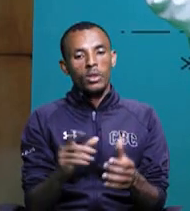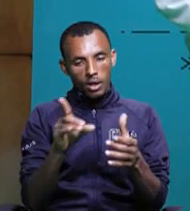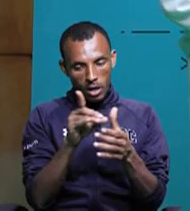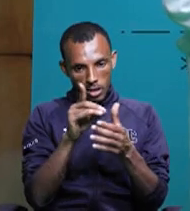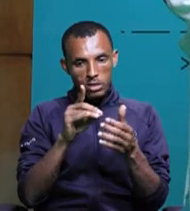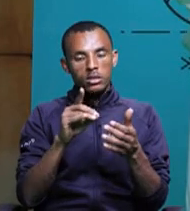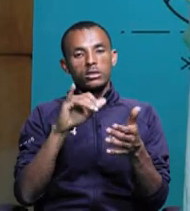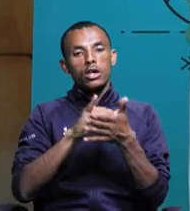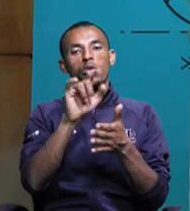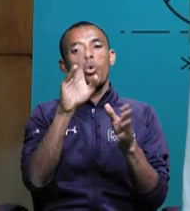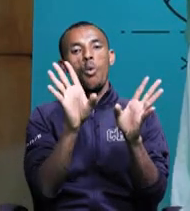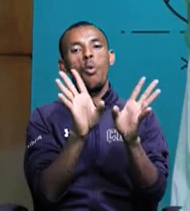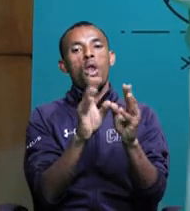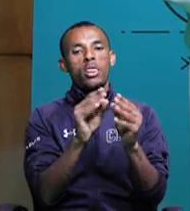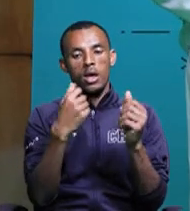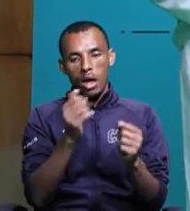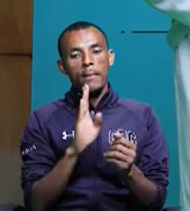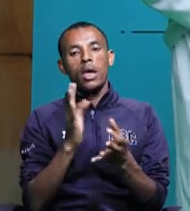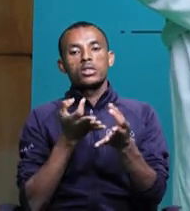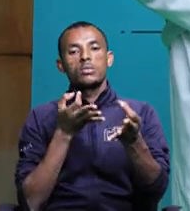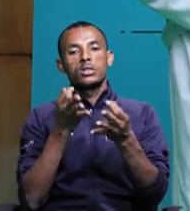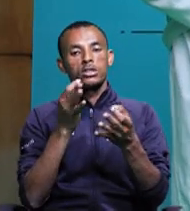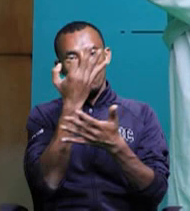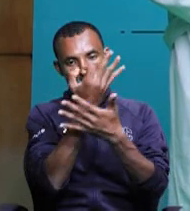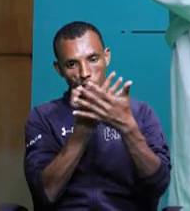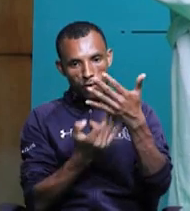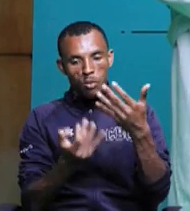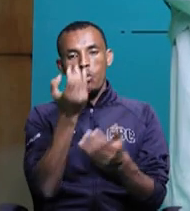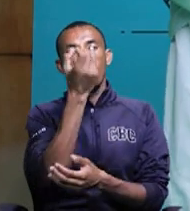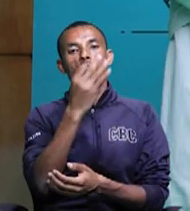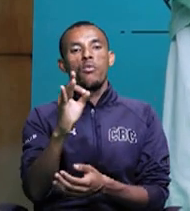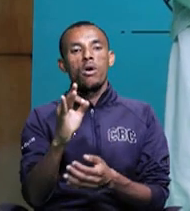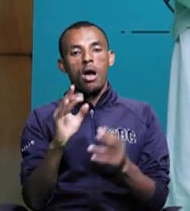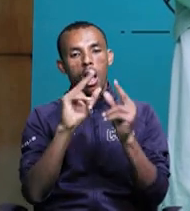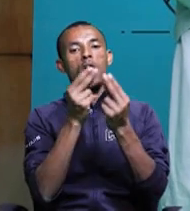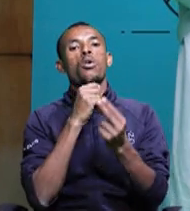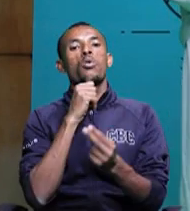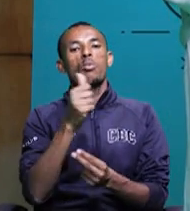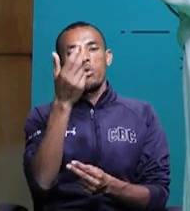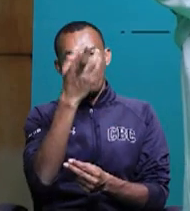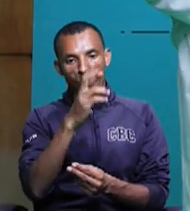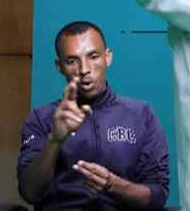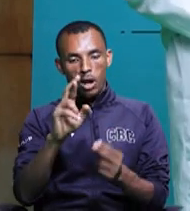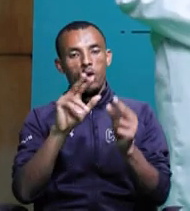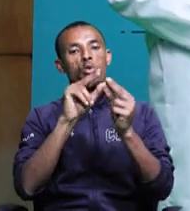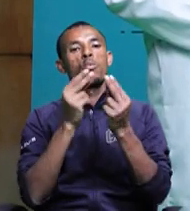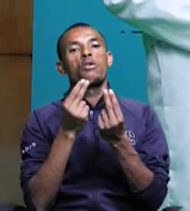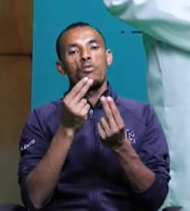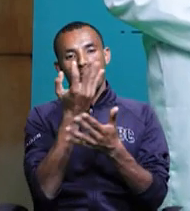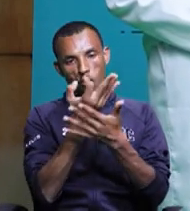Data that you have collected can be expressed in the form of ungrouped or grouped